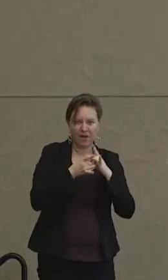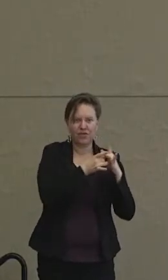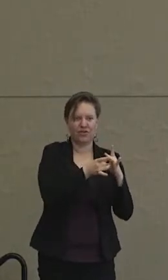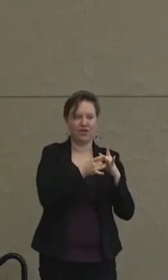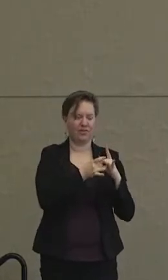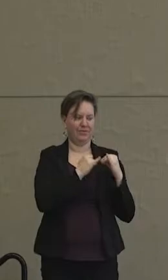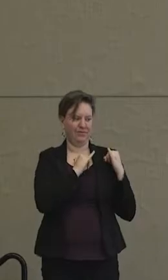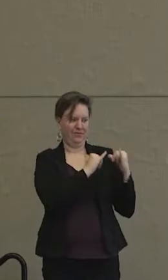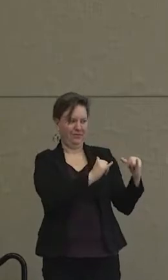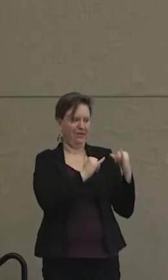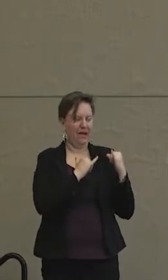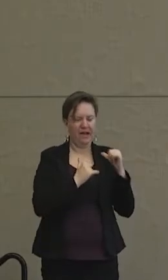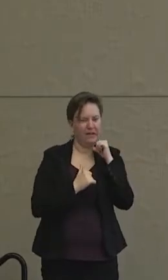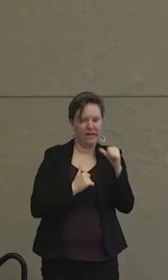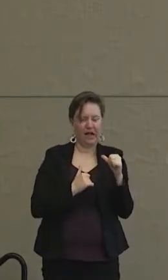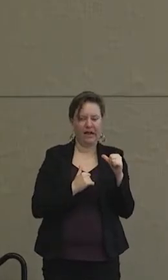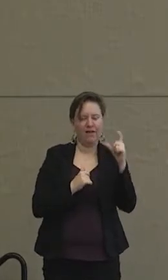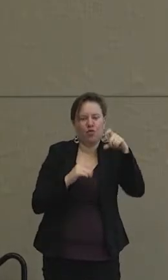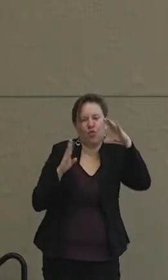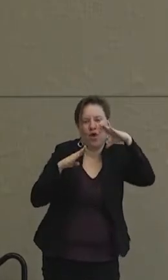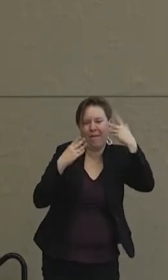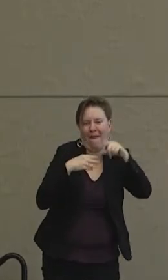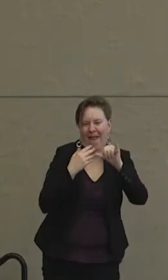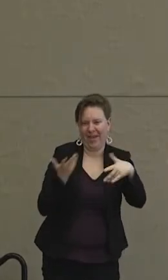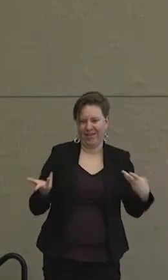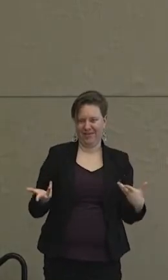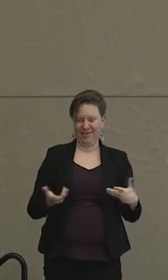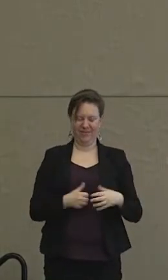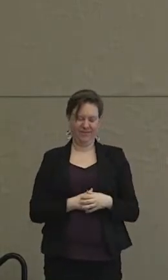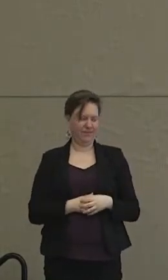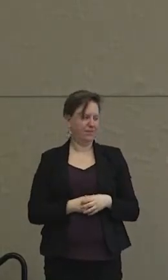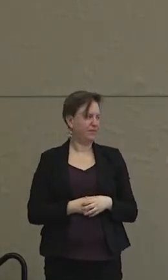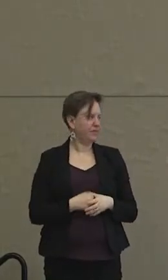and you're not gonna have to worry about it.